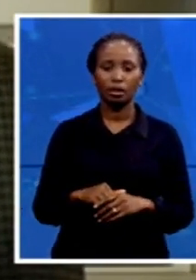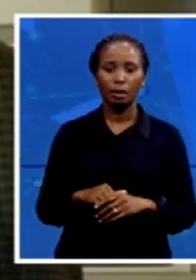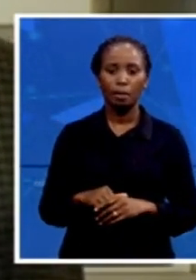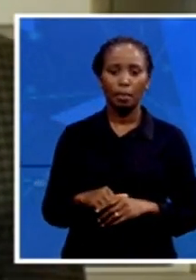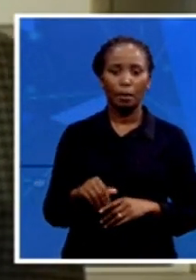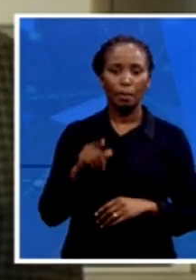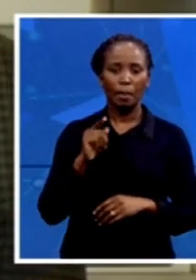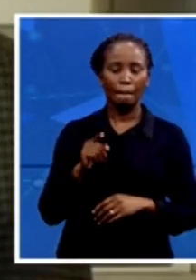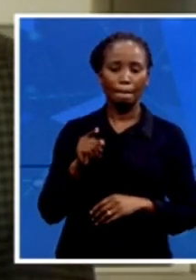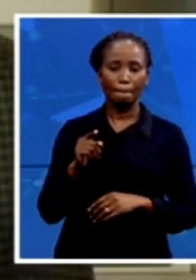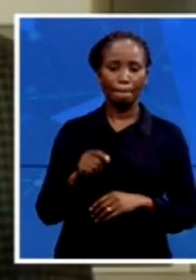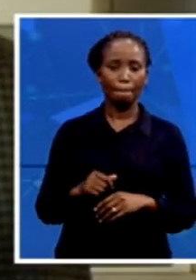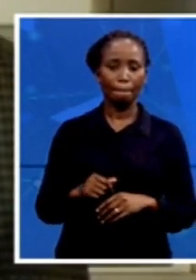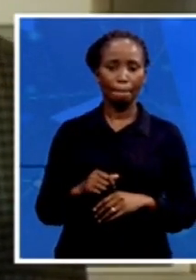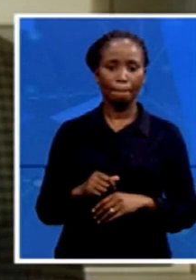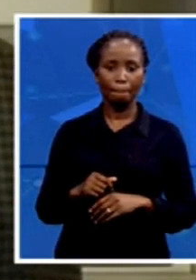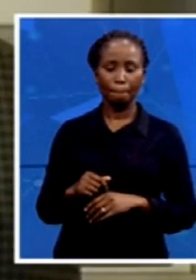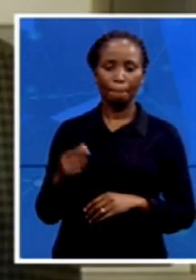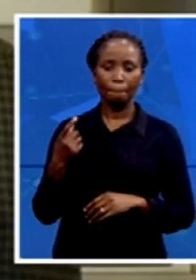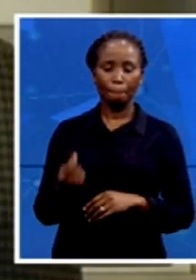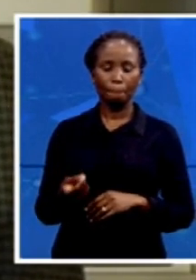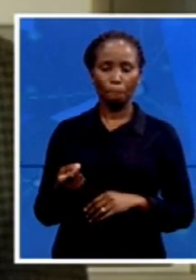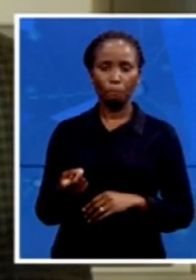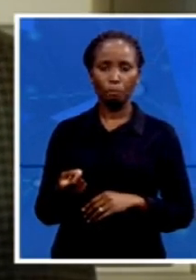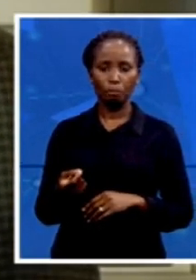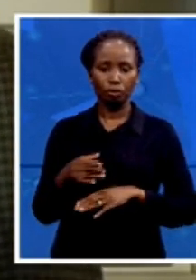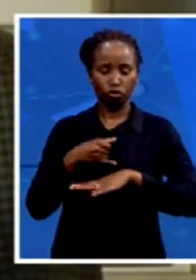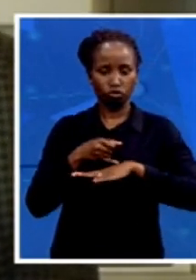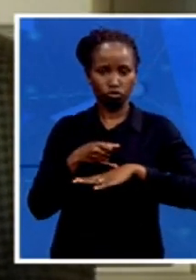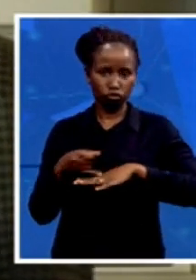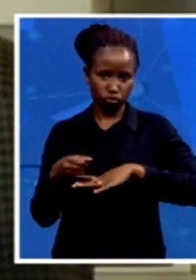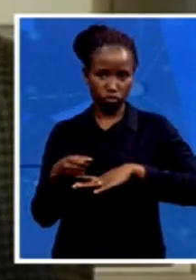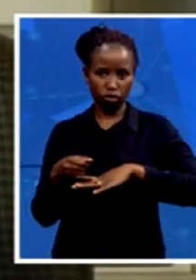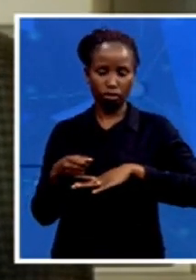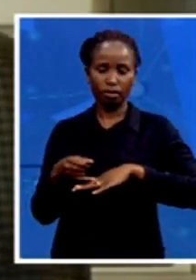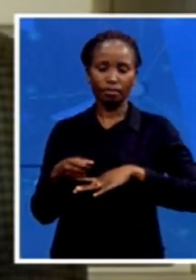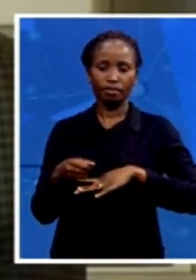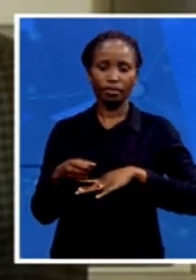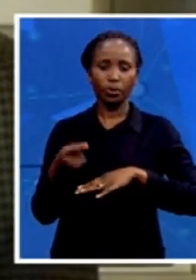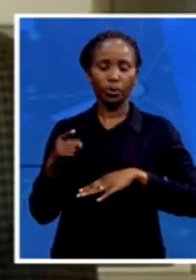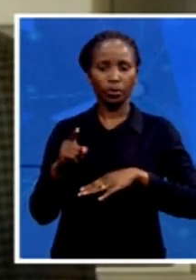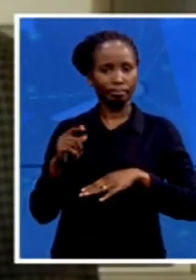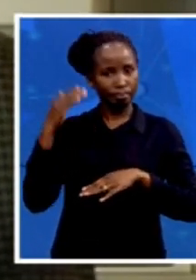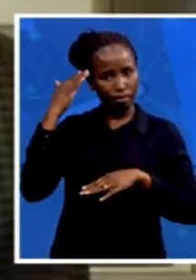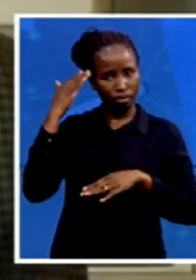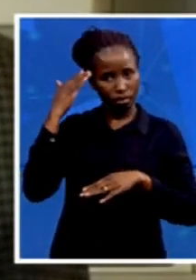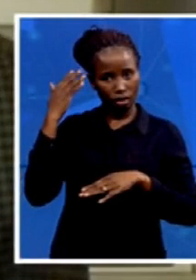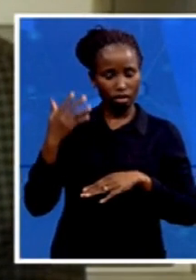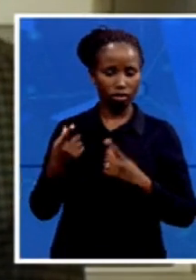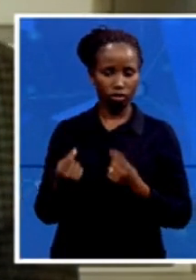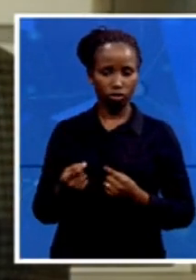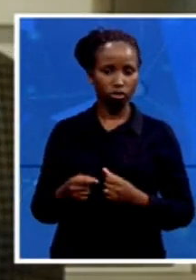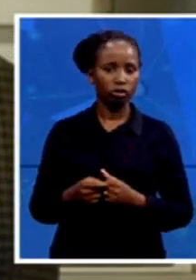surgery, including radical prostatectomies in urology. And as you mentioned, it's actually the first, state